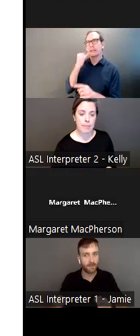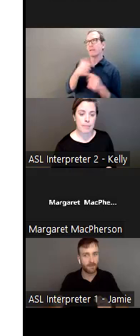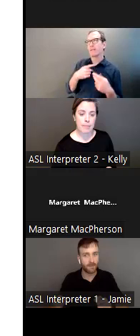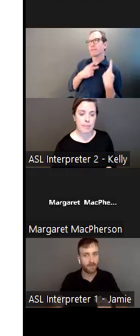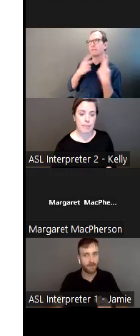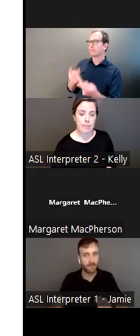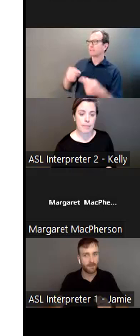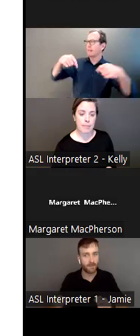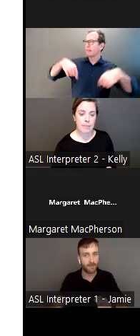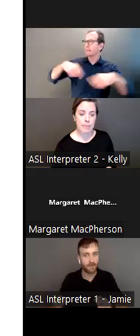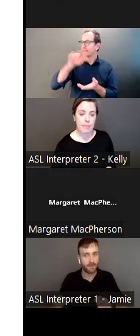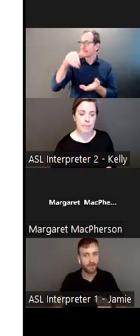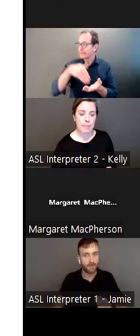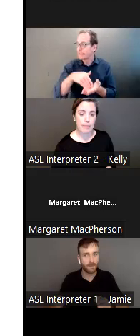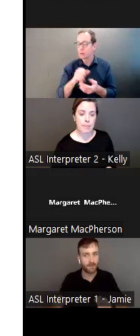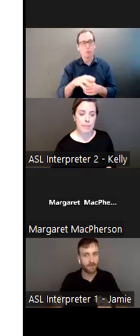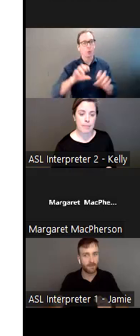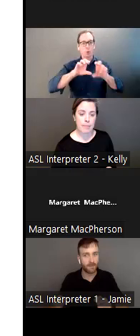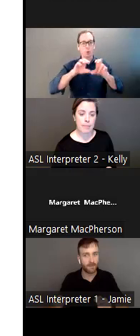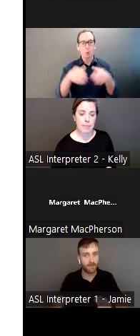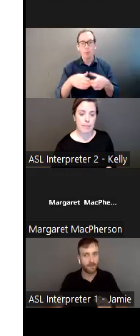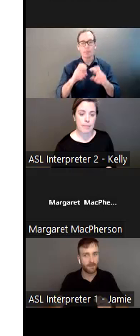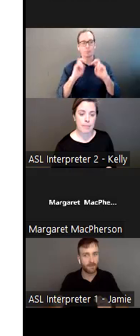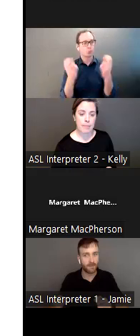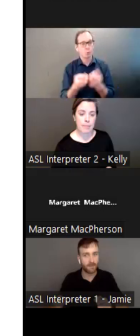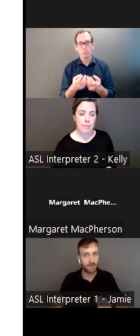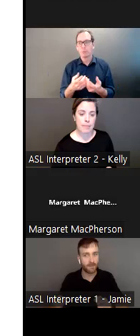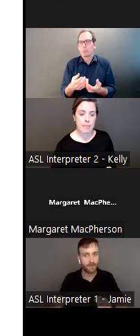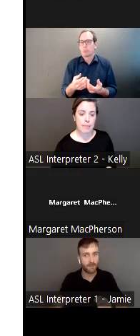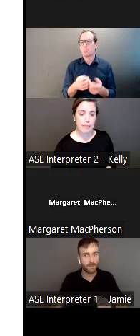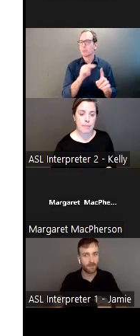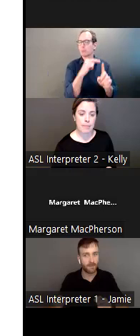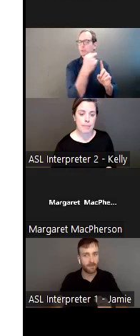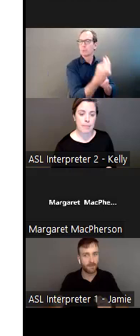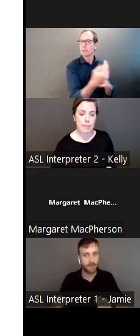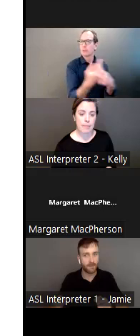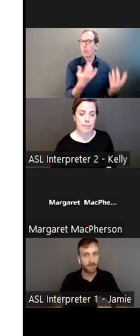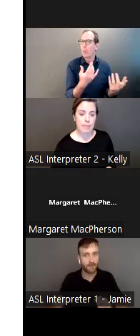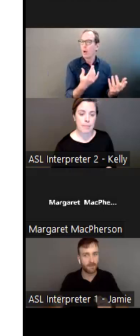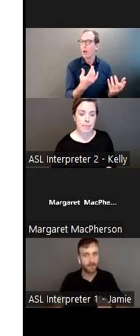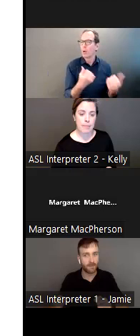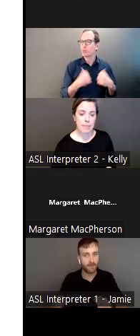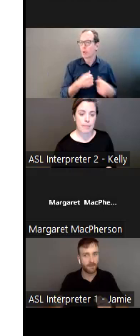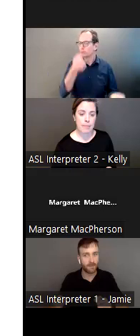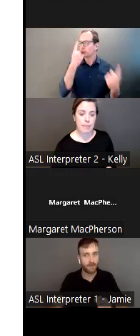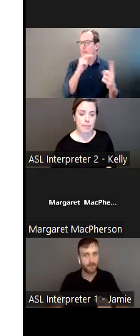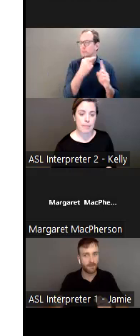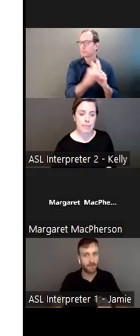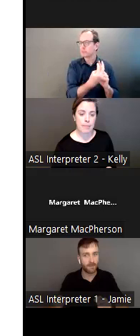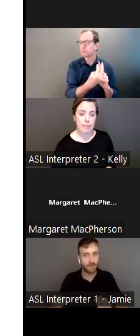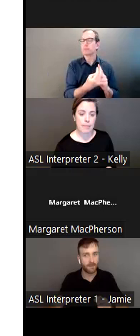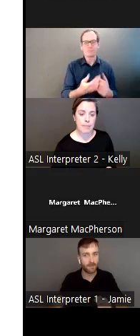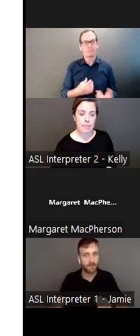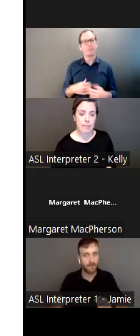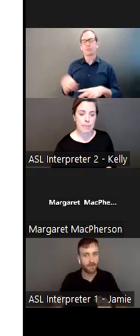session that you're holding for seniors? So let's think that through and make sure that everybody feels welcome, especially by recognizing who